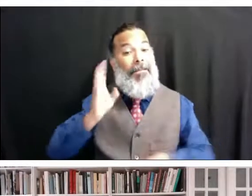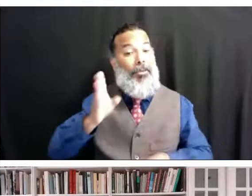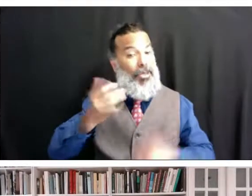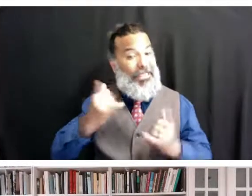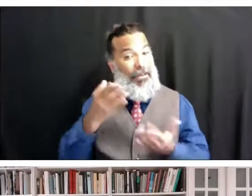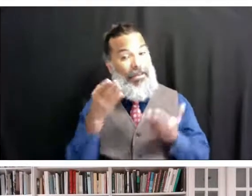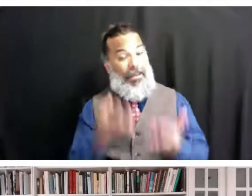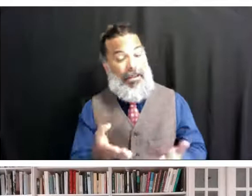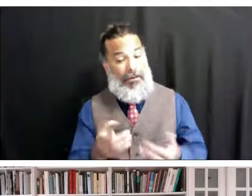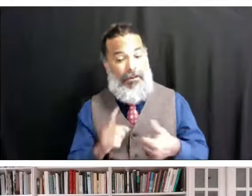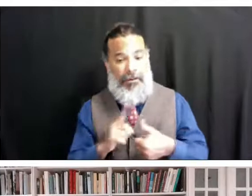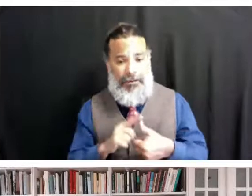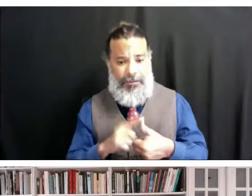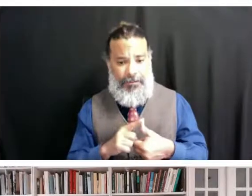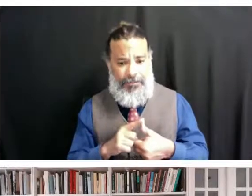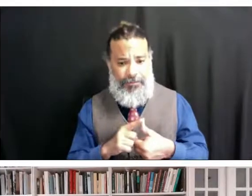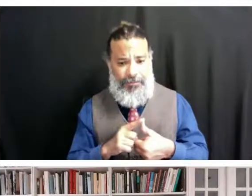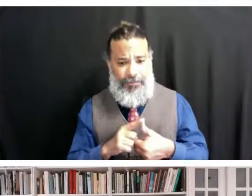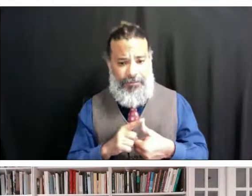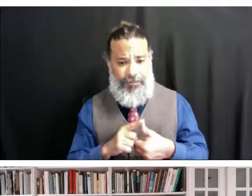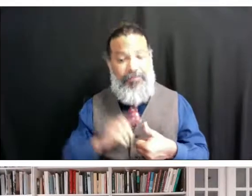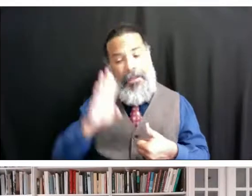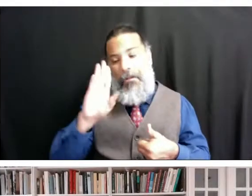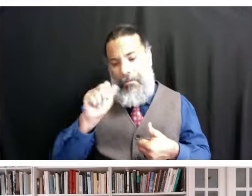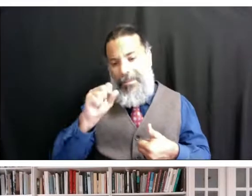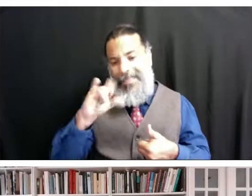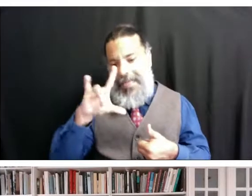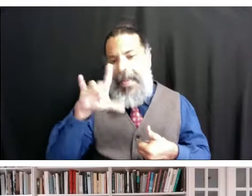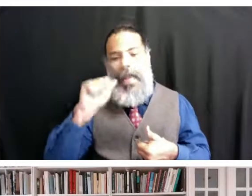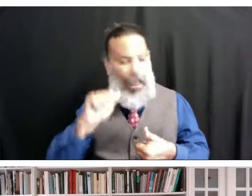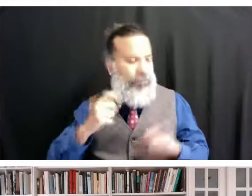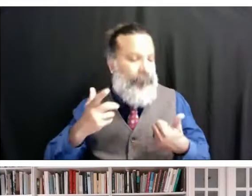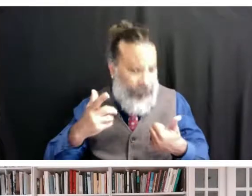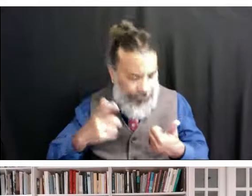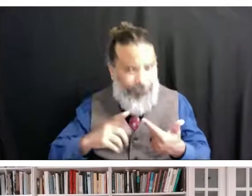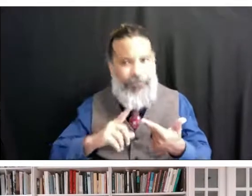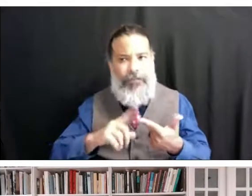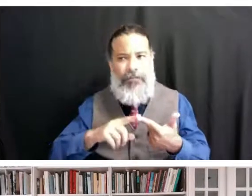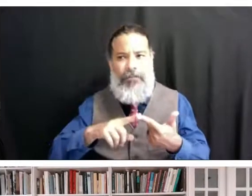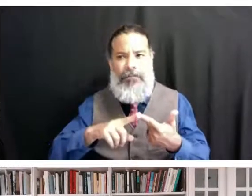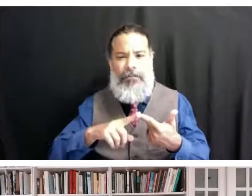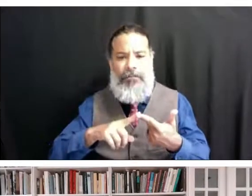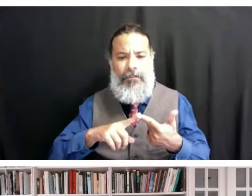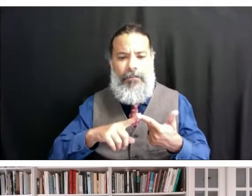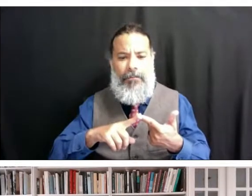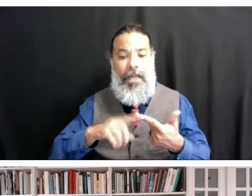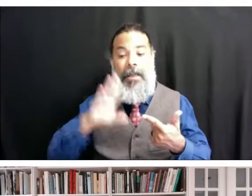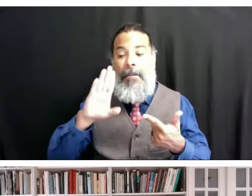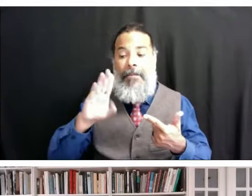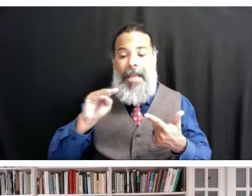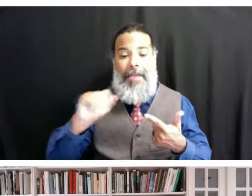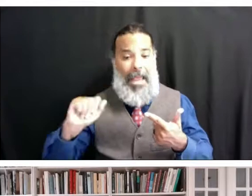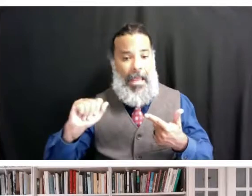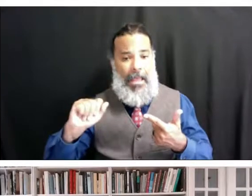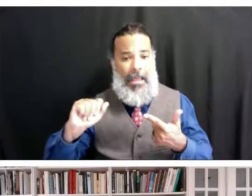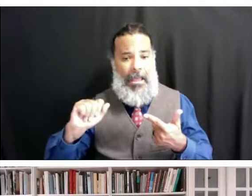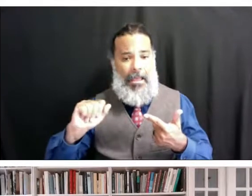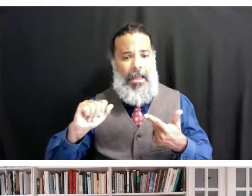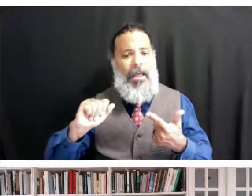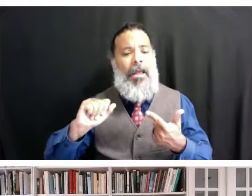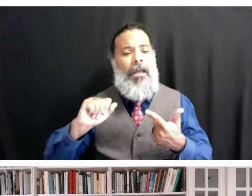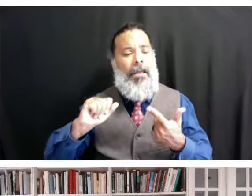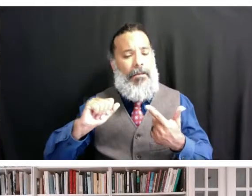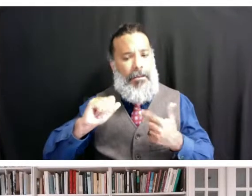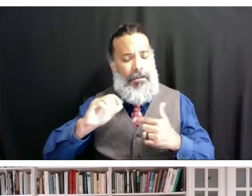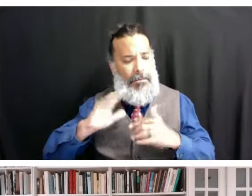all, the Basilica. And secondly, on the BMA, there is a